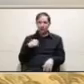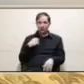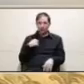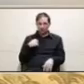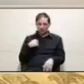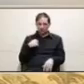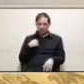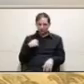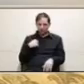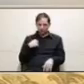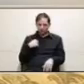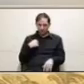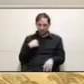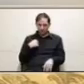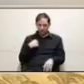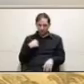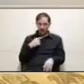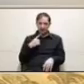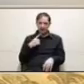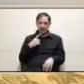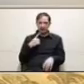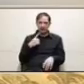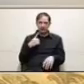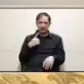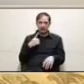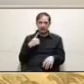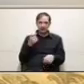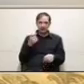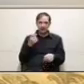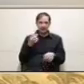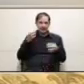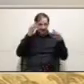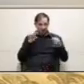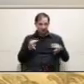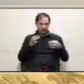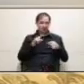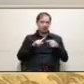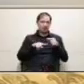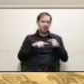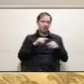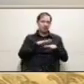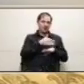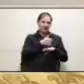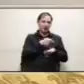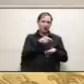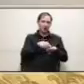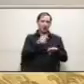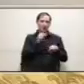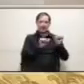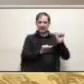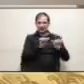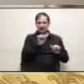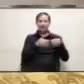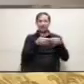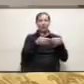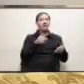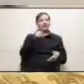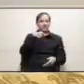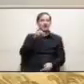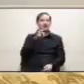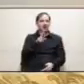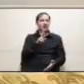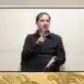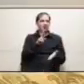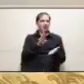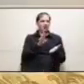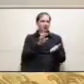changes on the basis of assessments that we have made. And then the former PER was moved